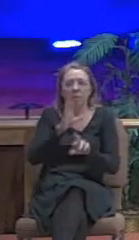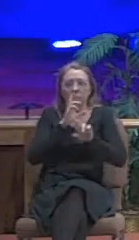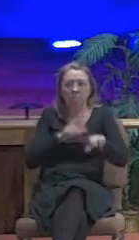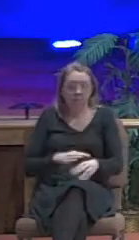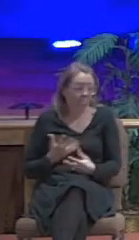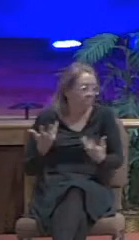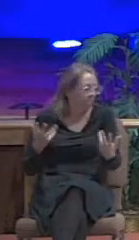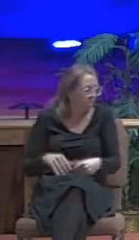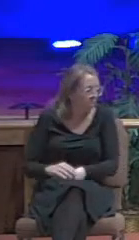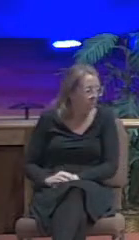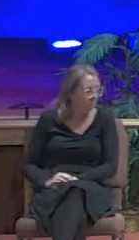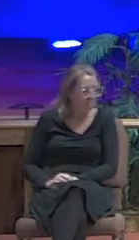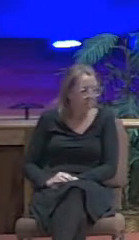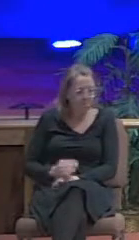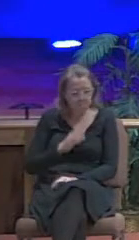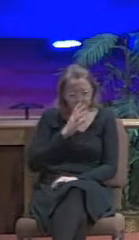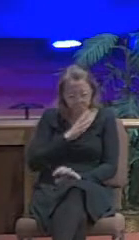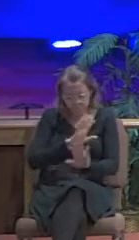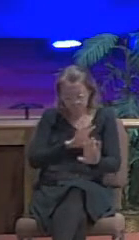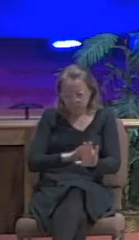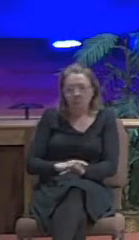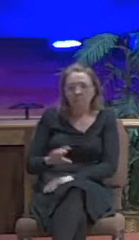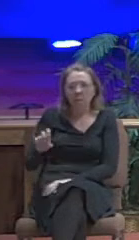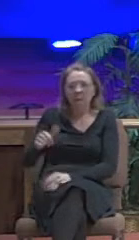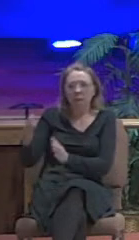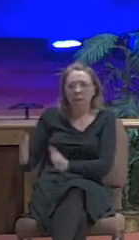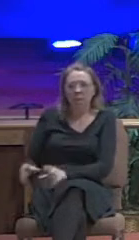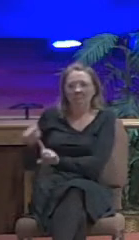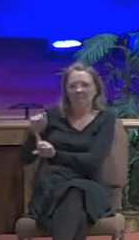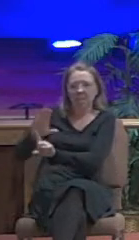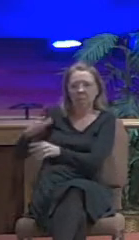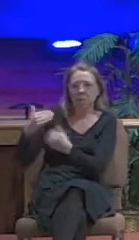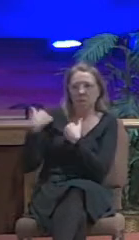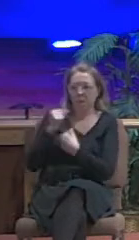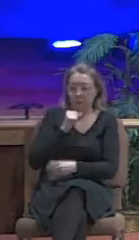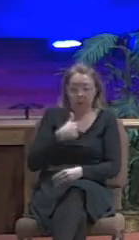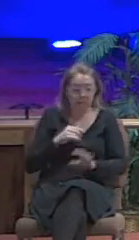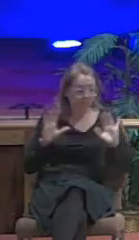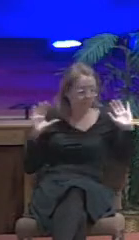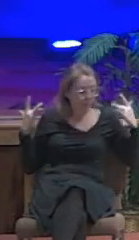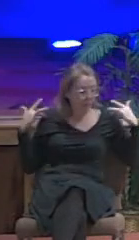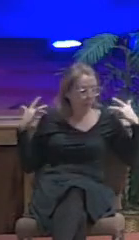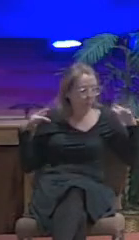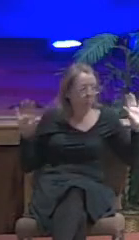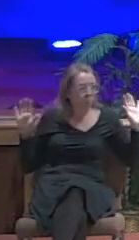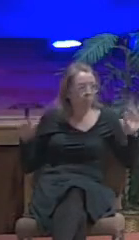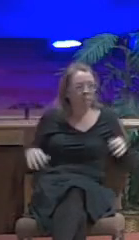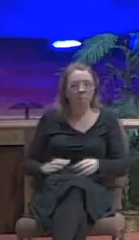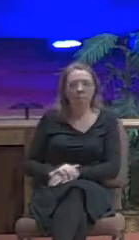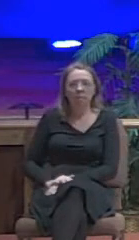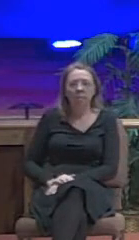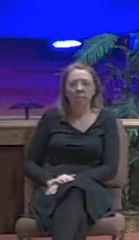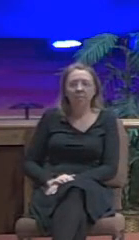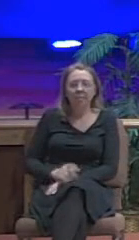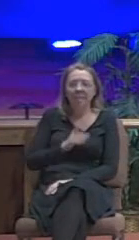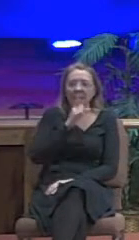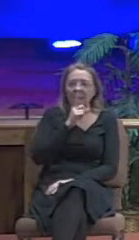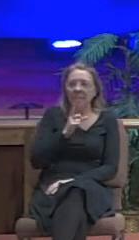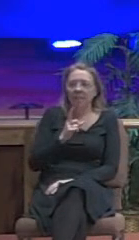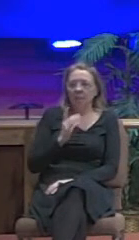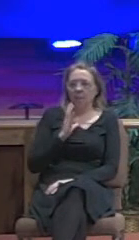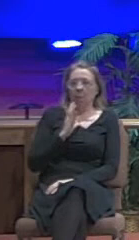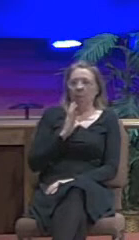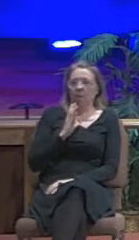No, someone else will meet that need. You know what's so cool about the early church?